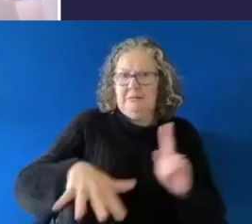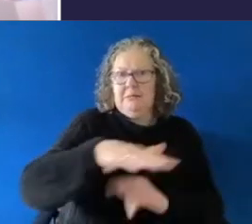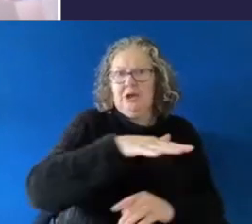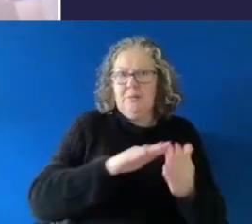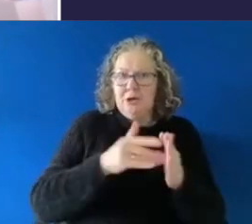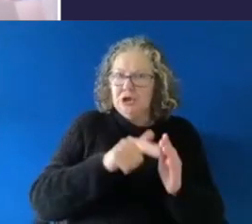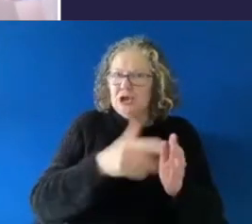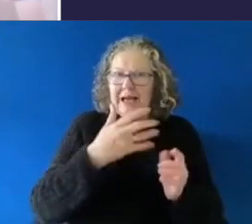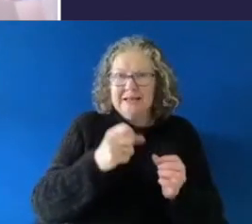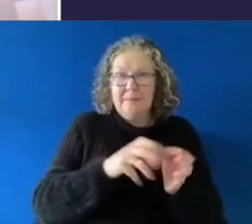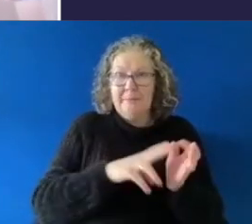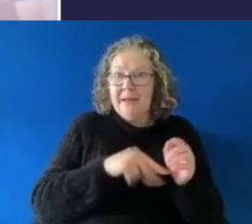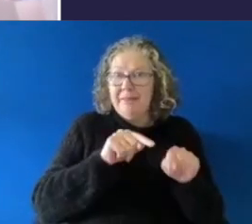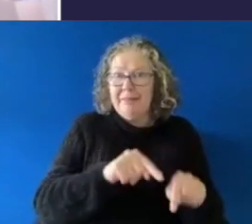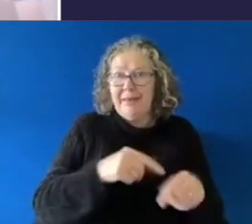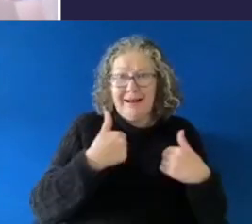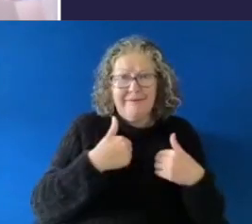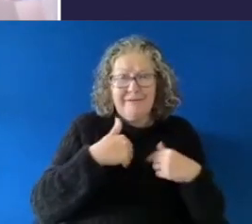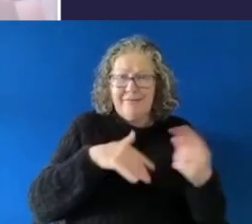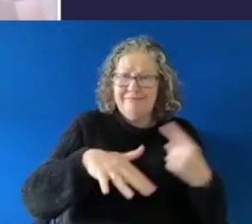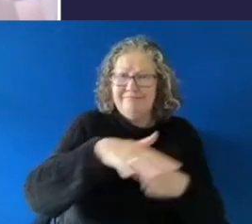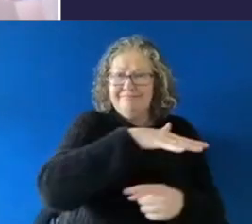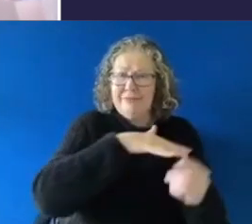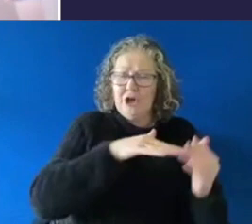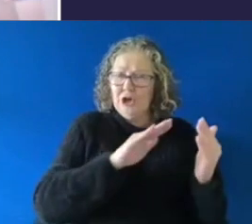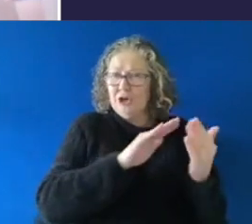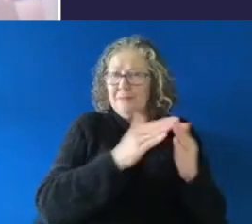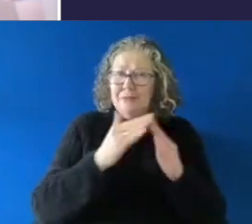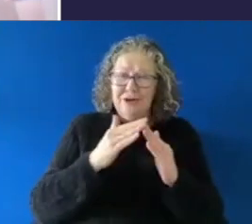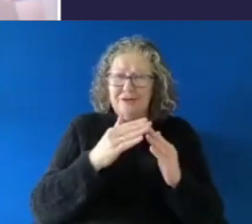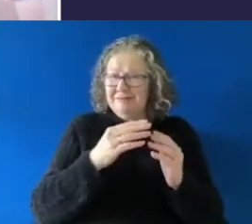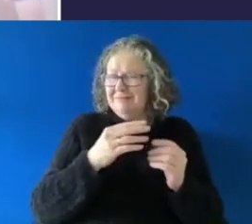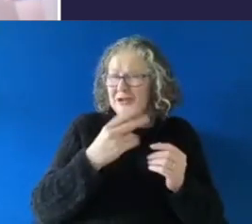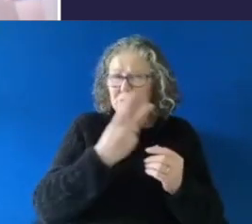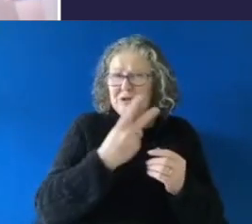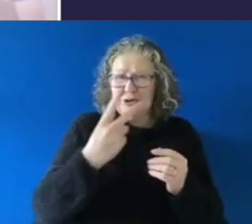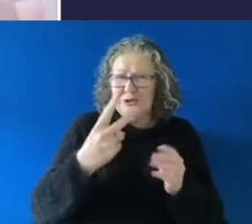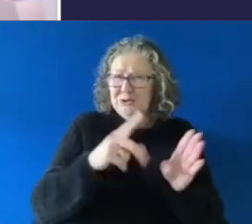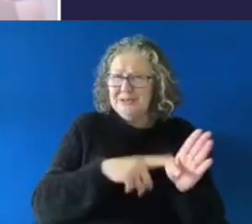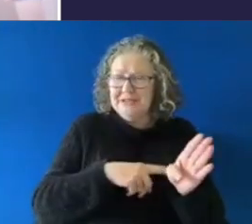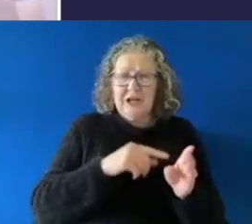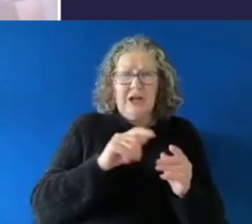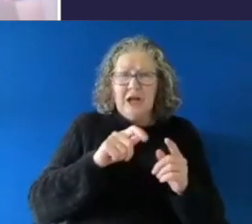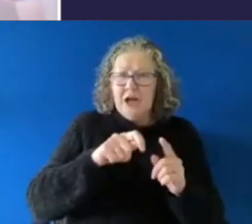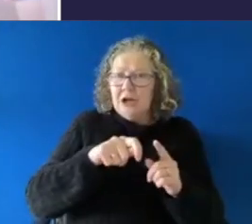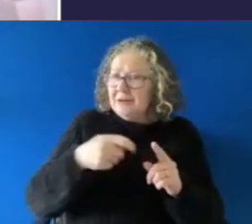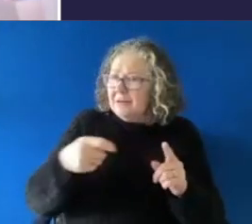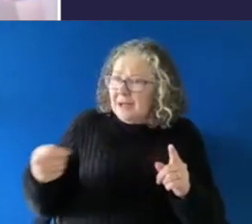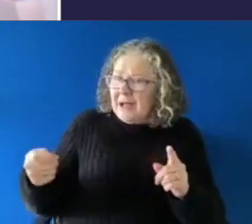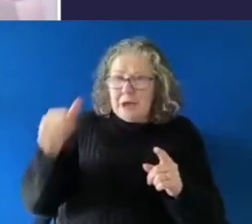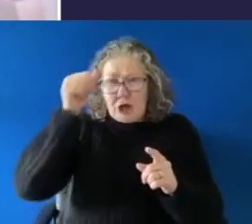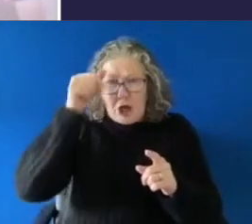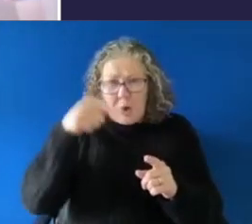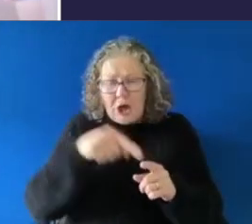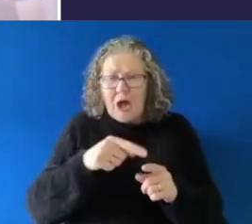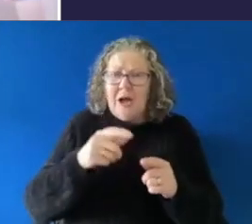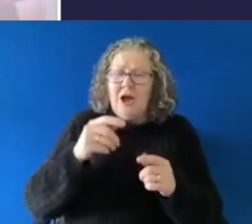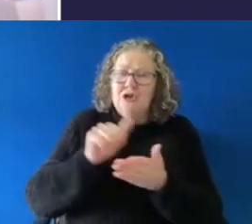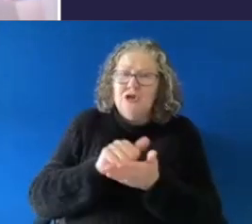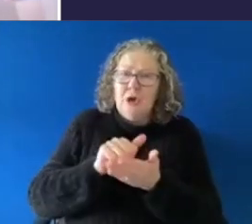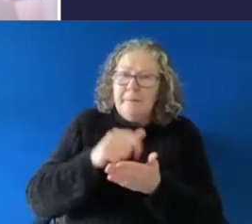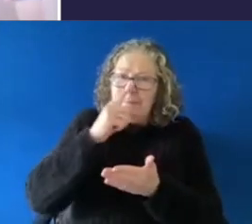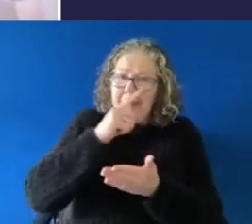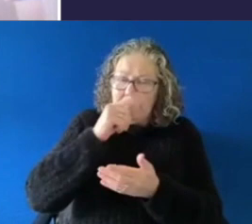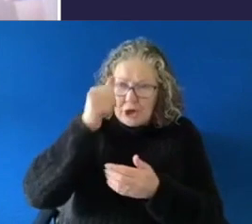for 22 years. The shop owners know her, the neighbours know her. She'll walk across the oval and she'll meet a dog,